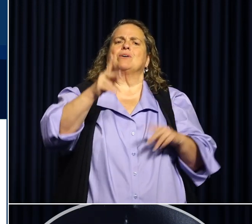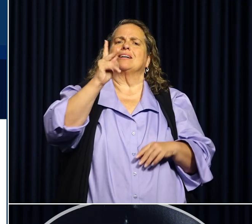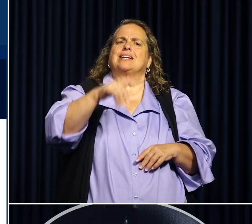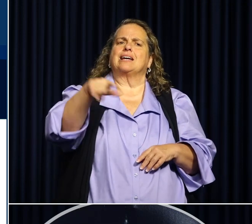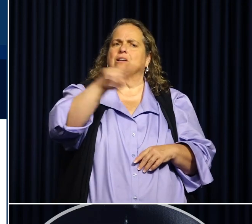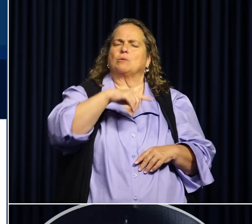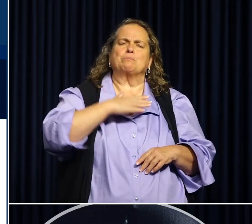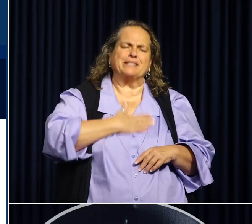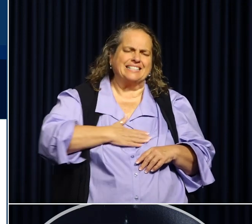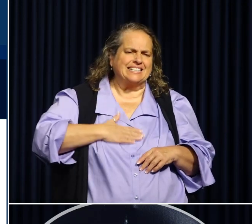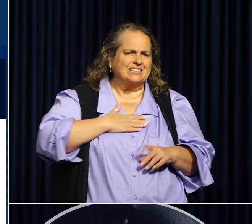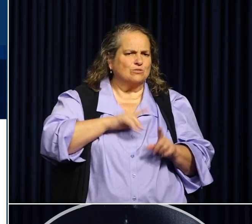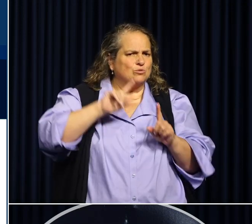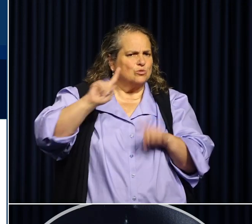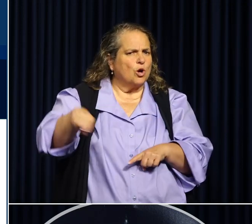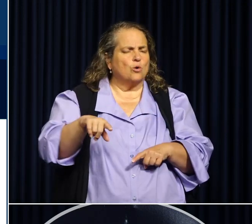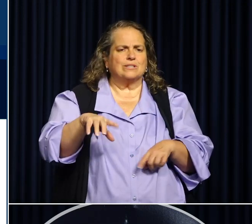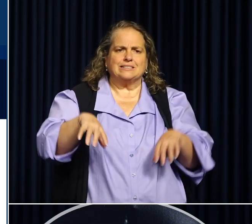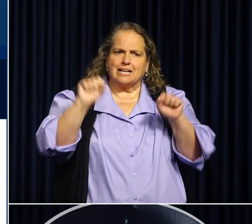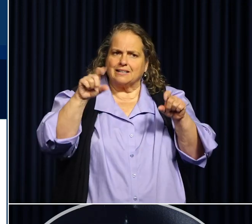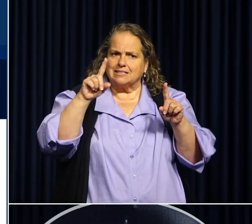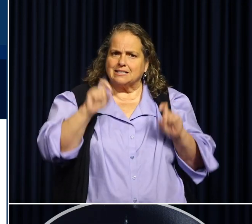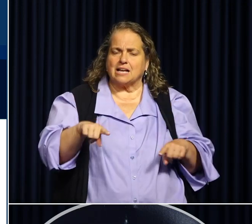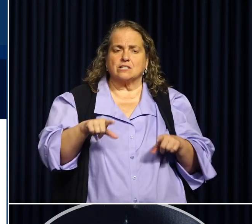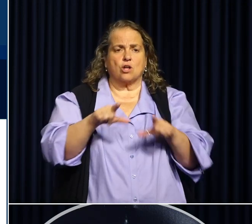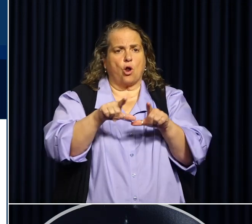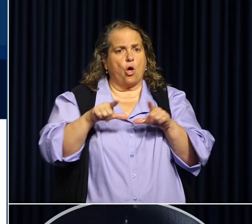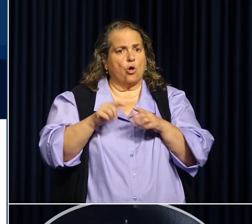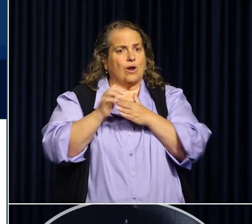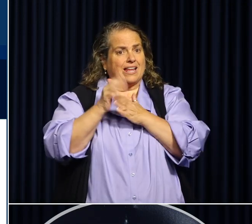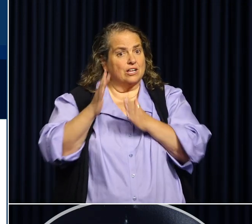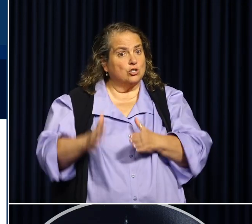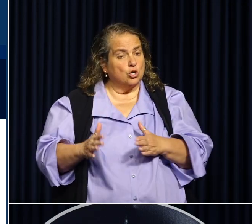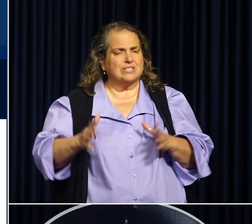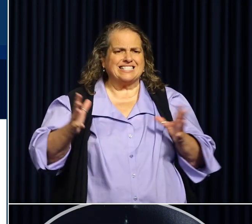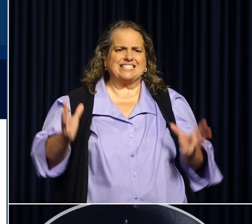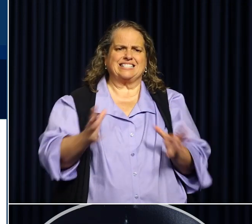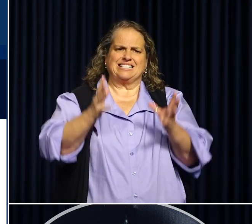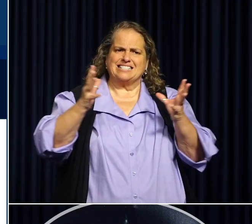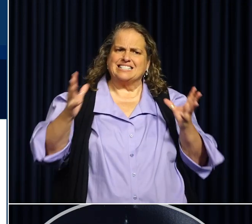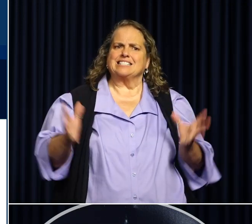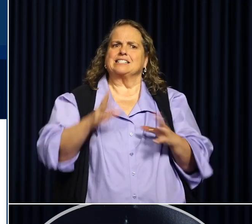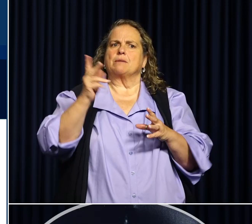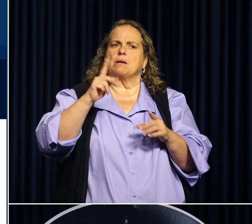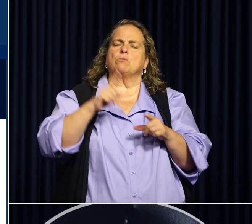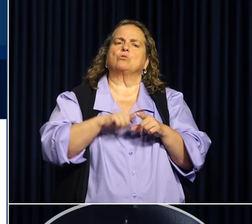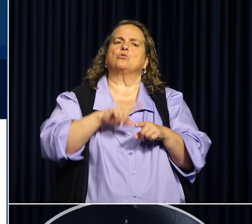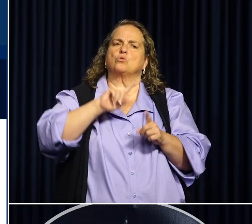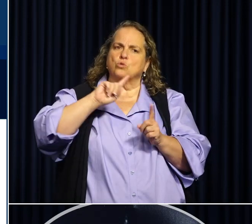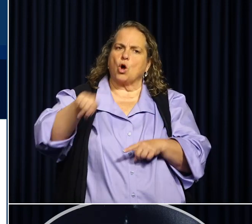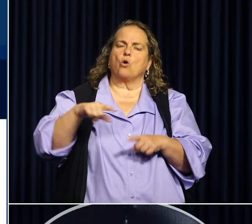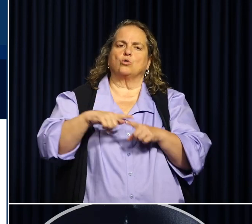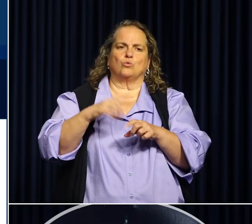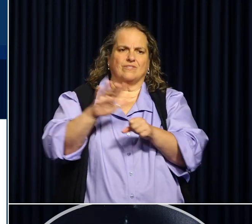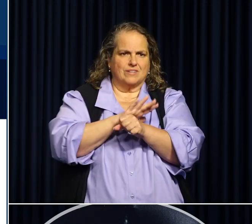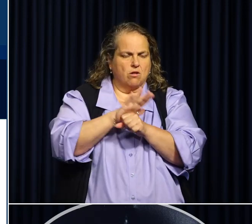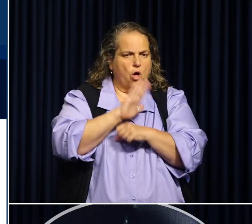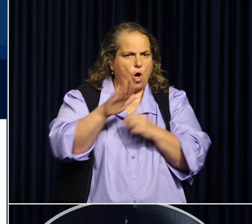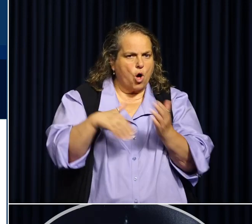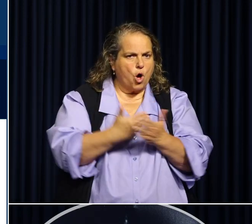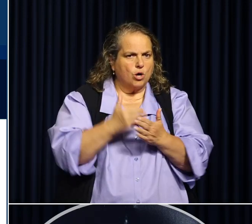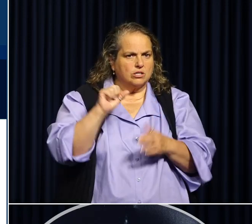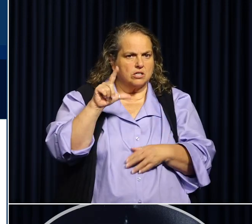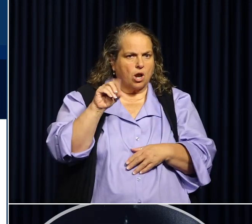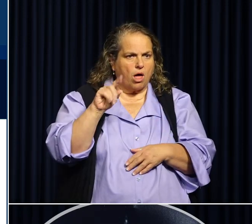it done, and we need all of our local leaders out there who've worked so hard to get every single one of these slots filled. It's going